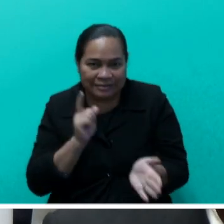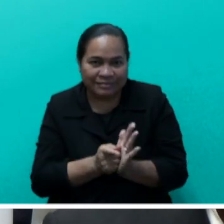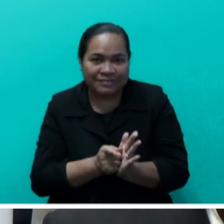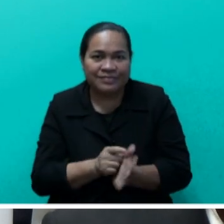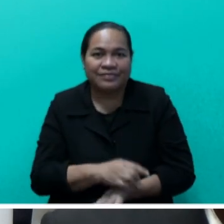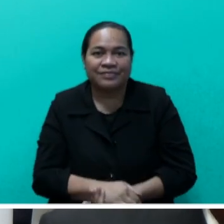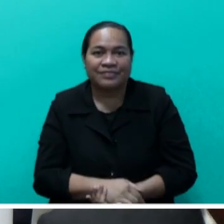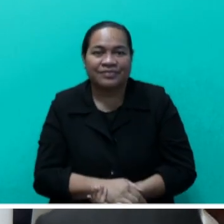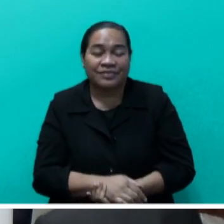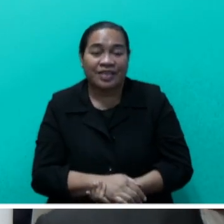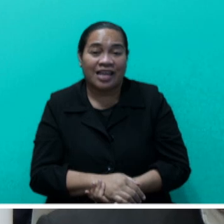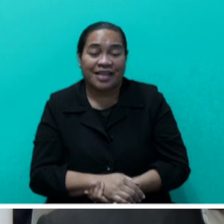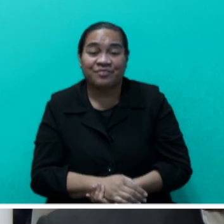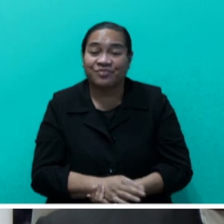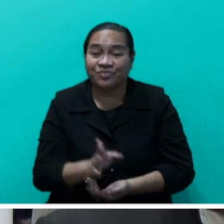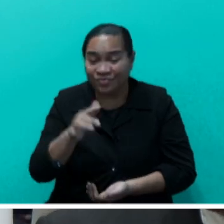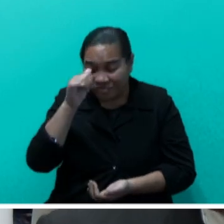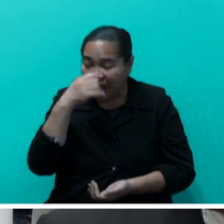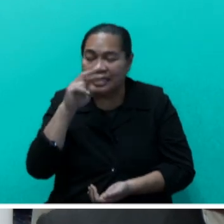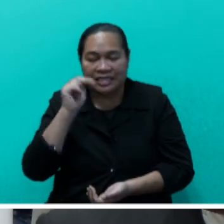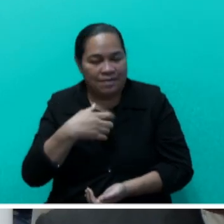again, so as you know, it needs a bit of planning,